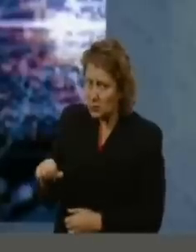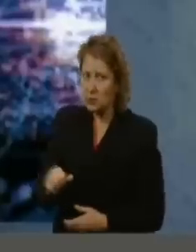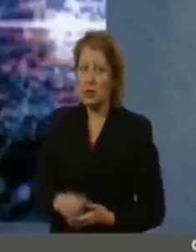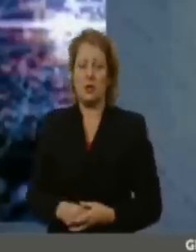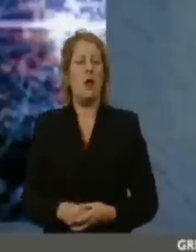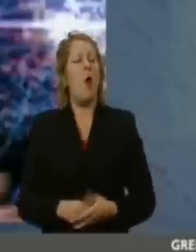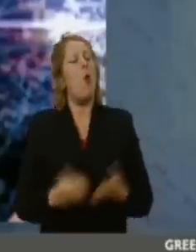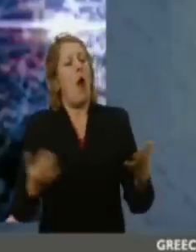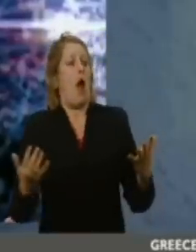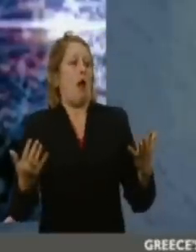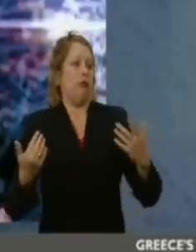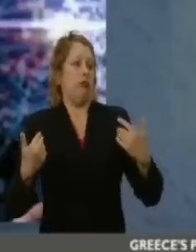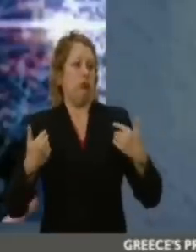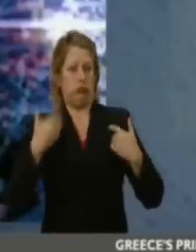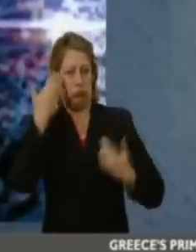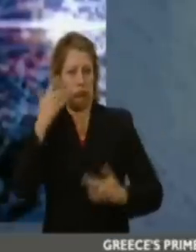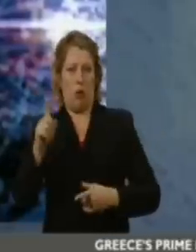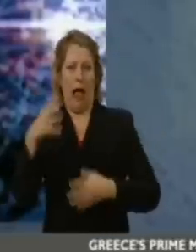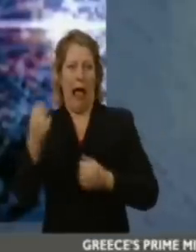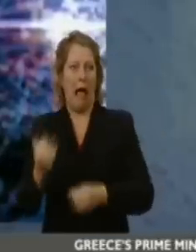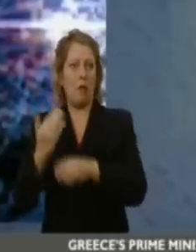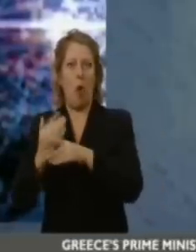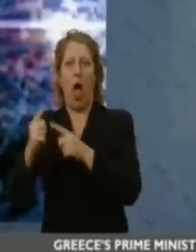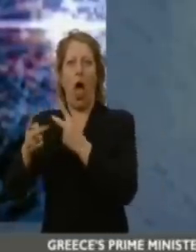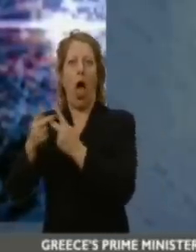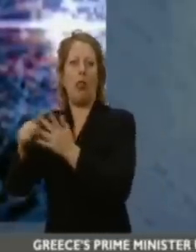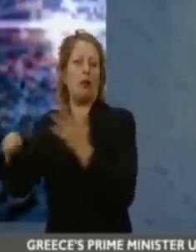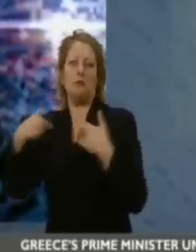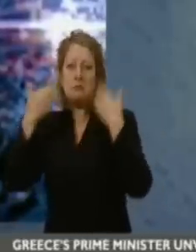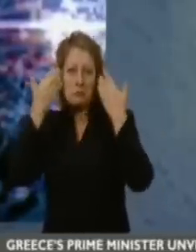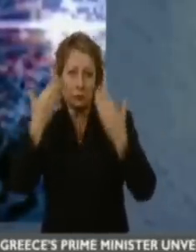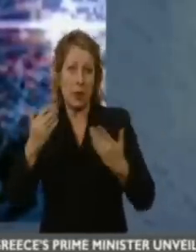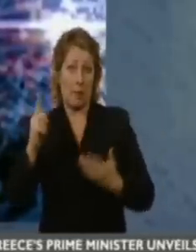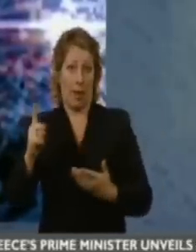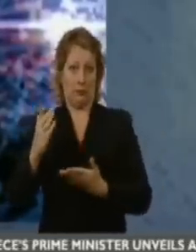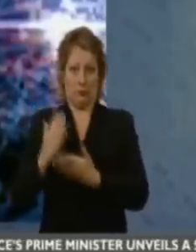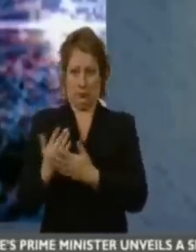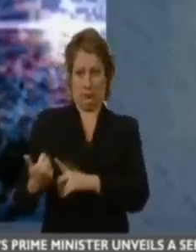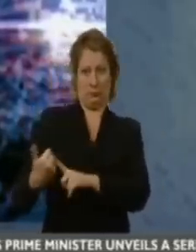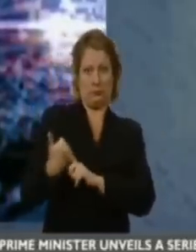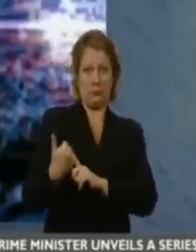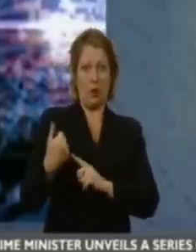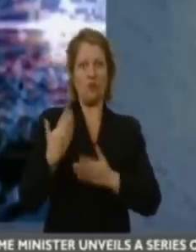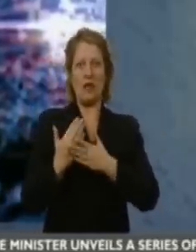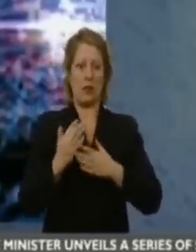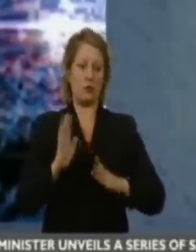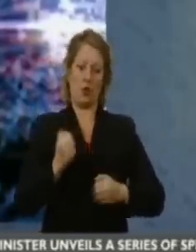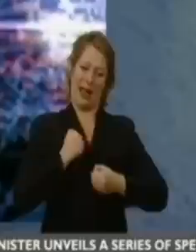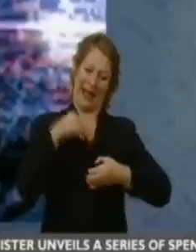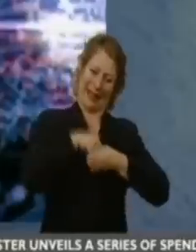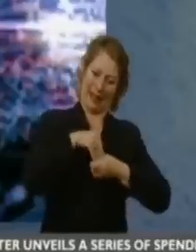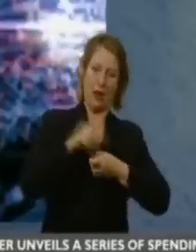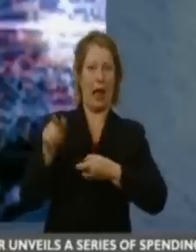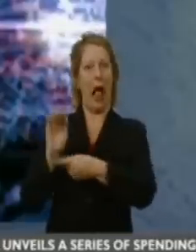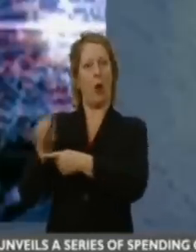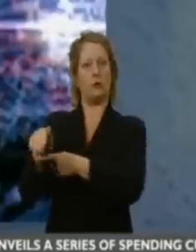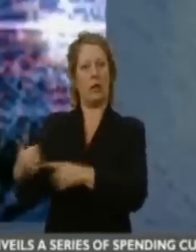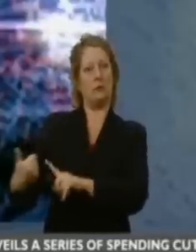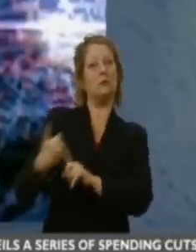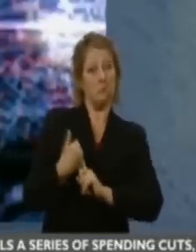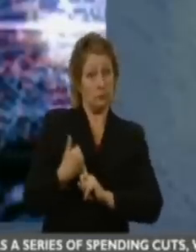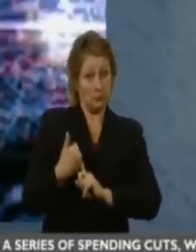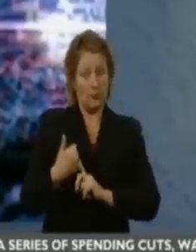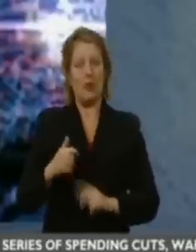Well, I don't know what other cases he was working on, but he was our outside counsel, and not the only outside counsel. We had four different law